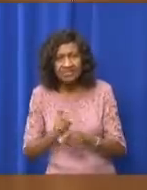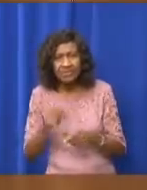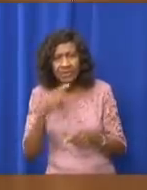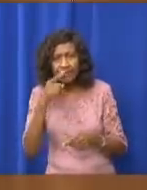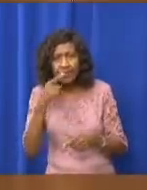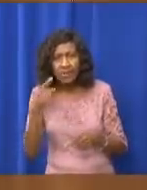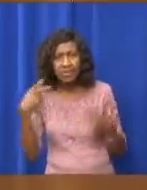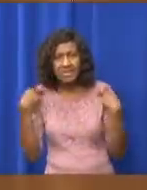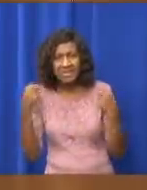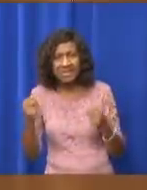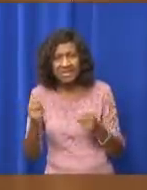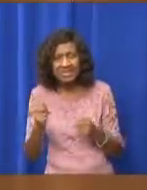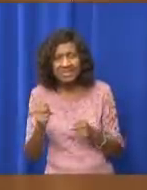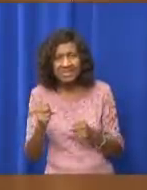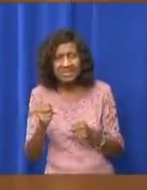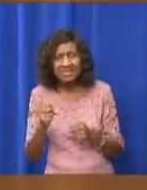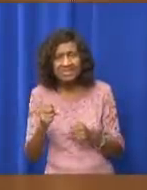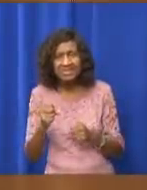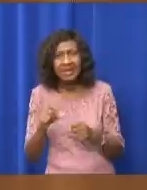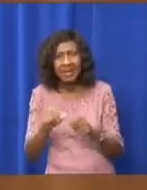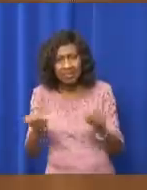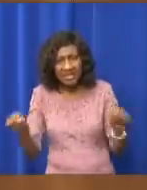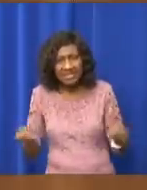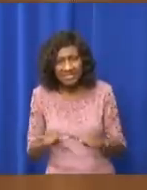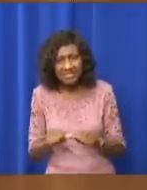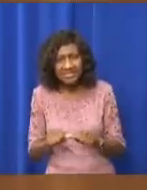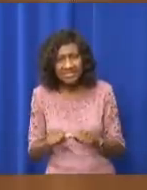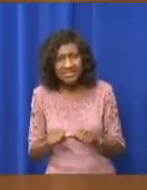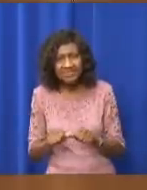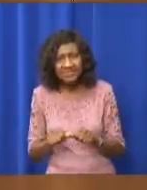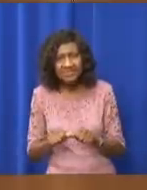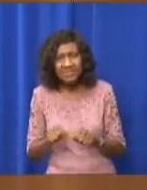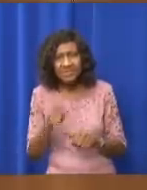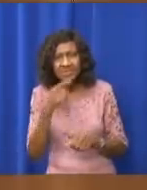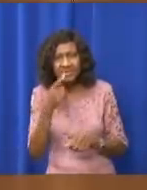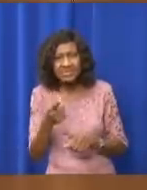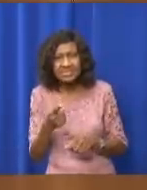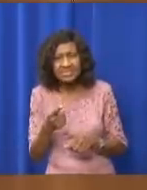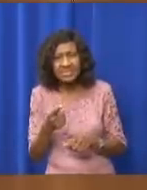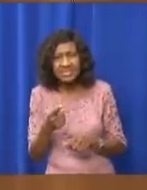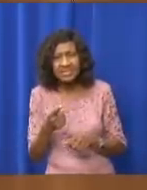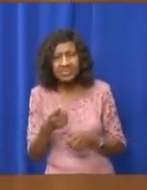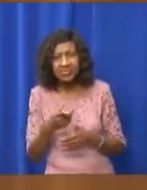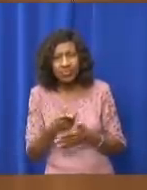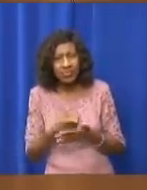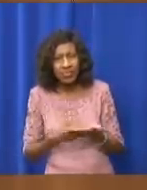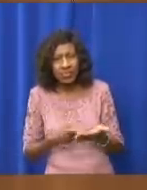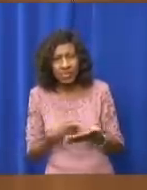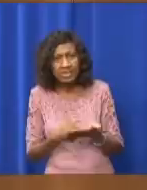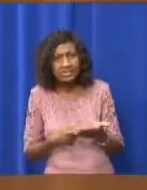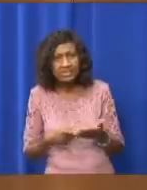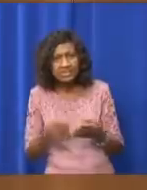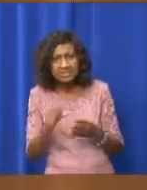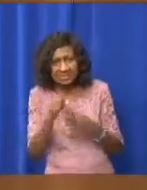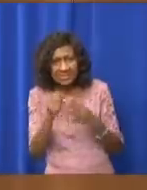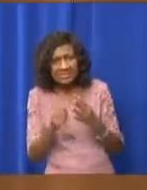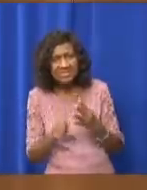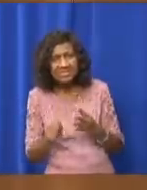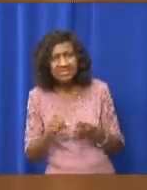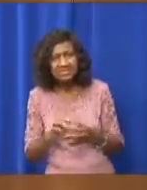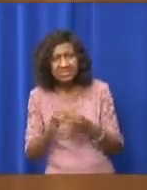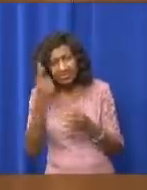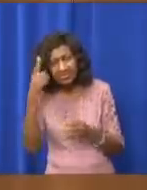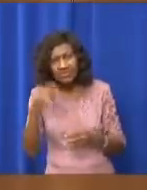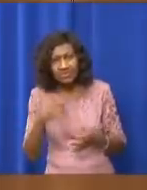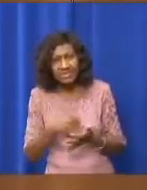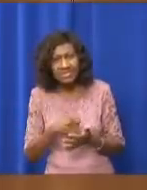us immunity for a season. You're immediately going to say, what is a season? Well, they can't define that. So it is probably like the